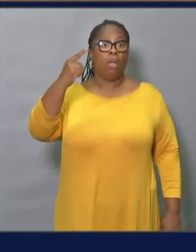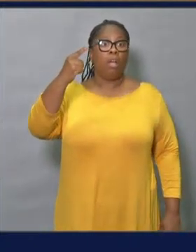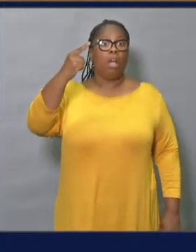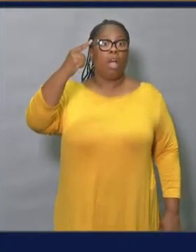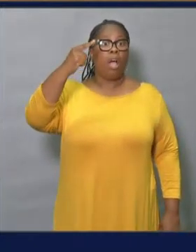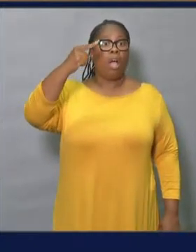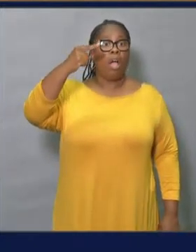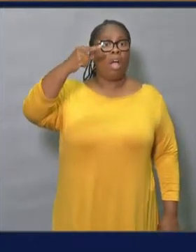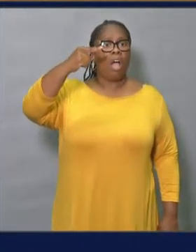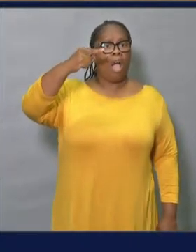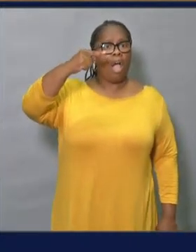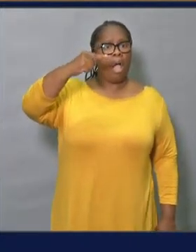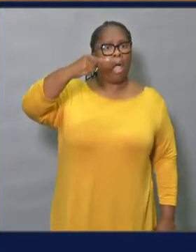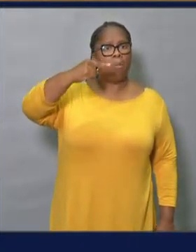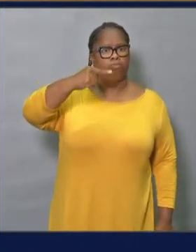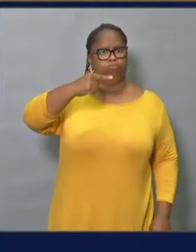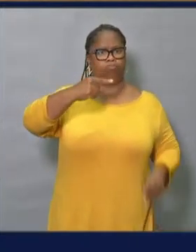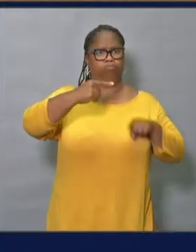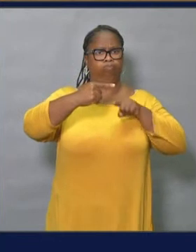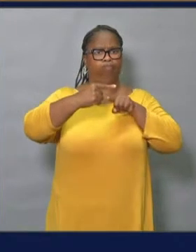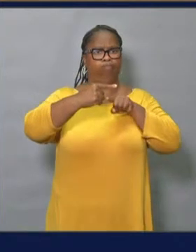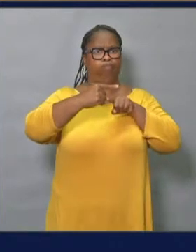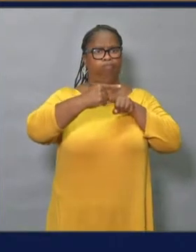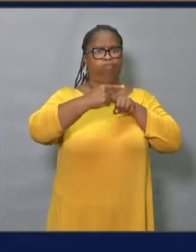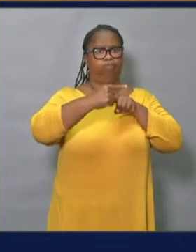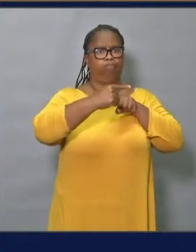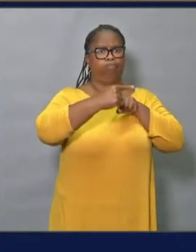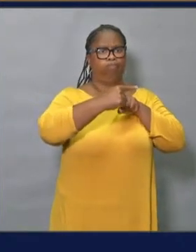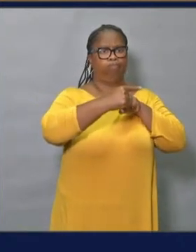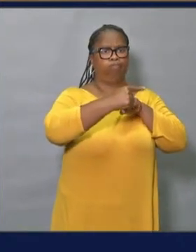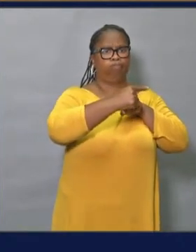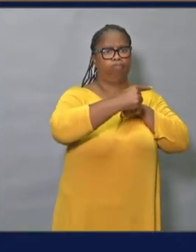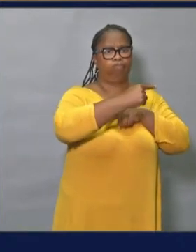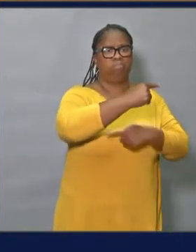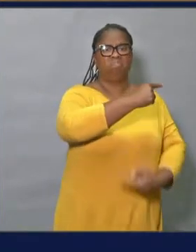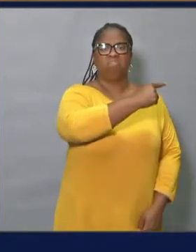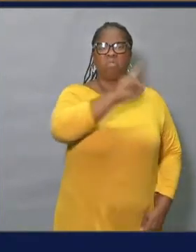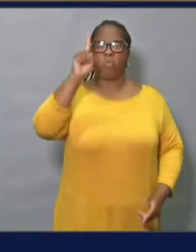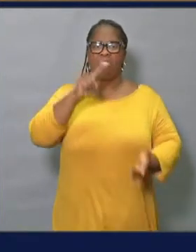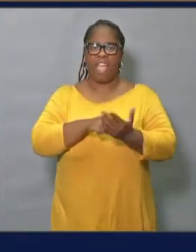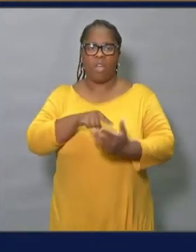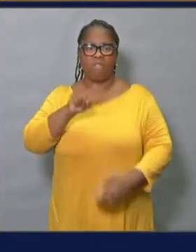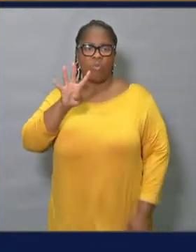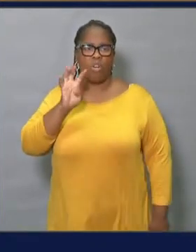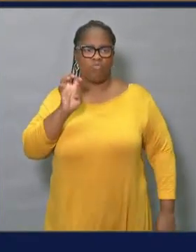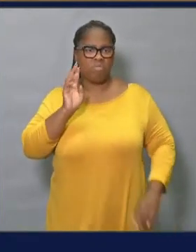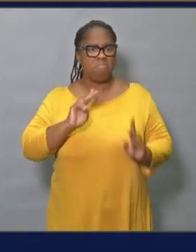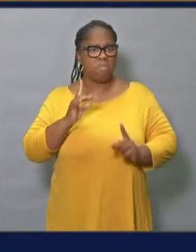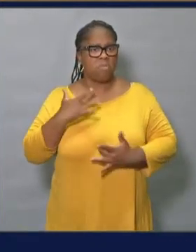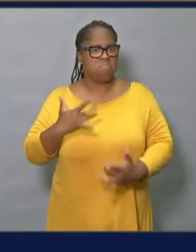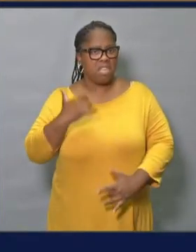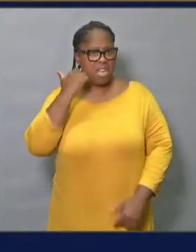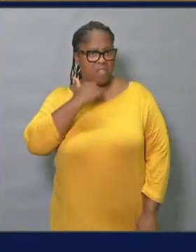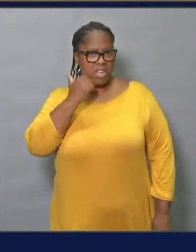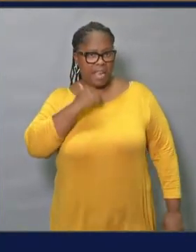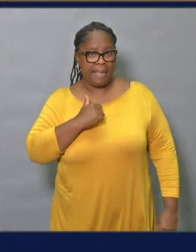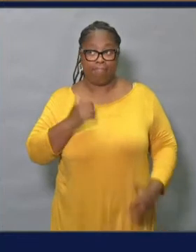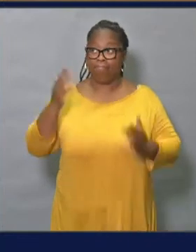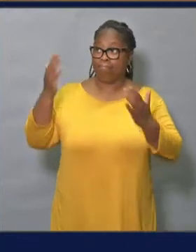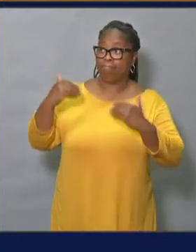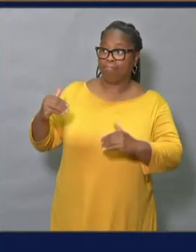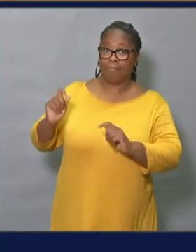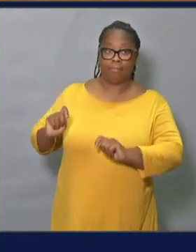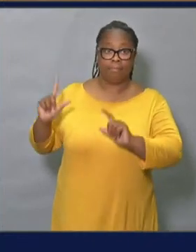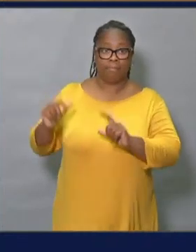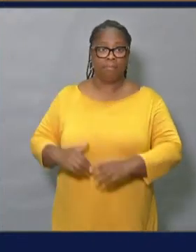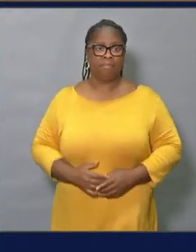plateaued at about, on average, 1,400 people being hospitalized each day. Next slide, please.